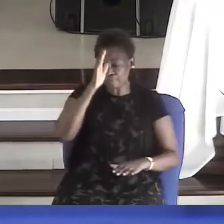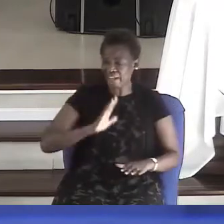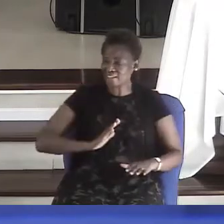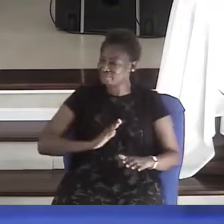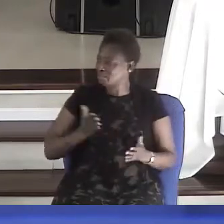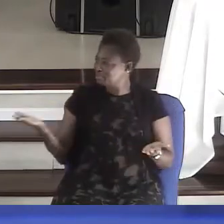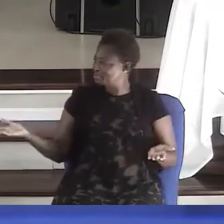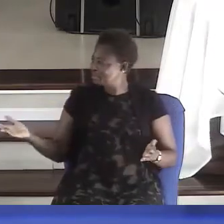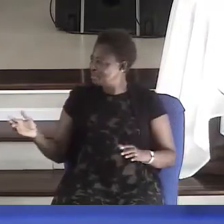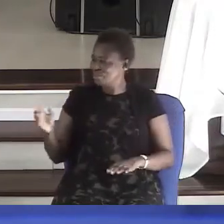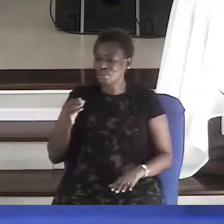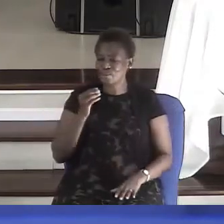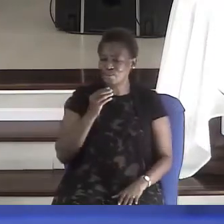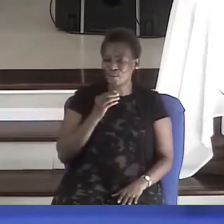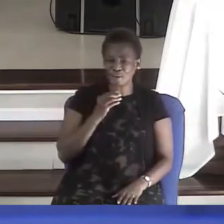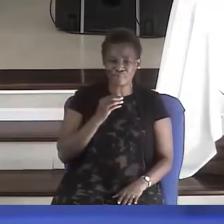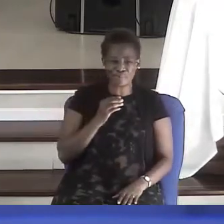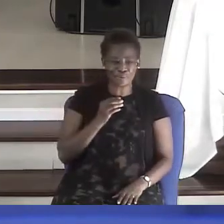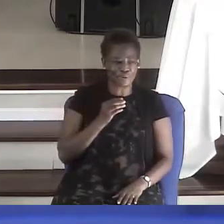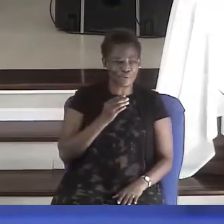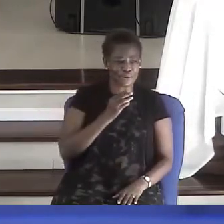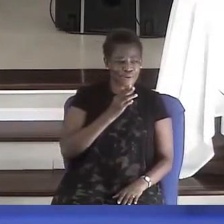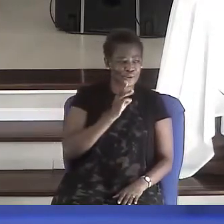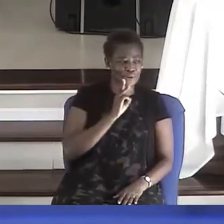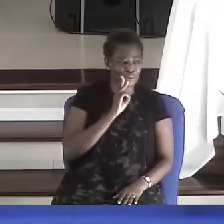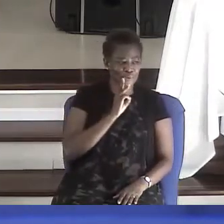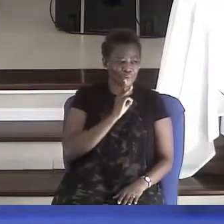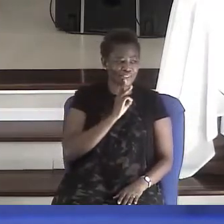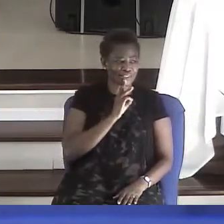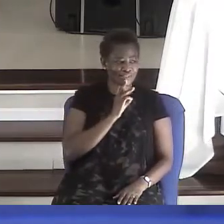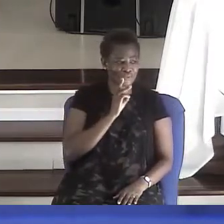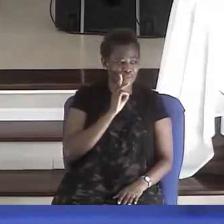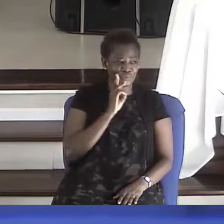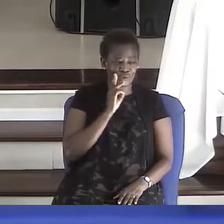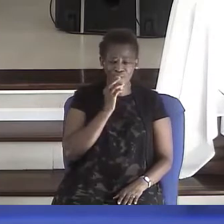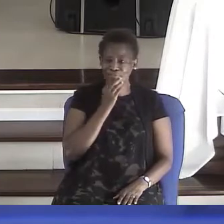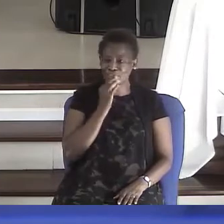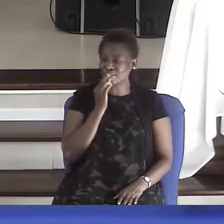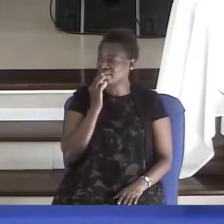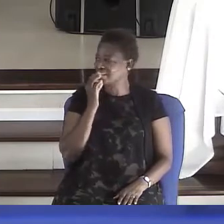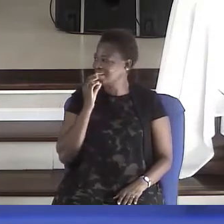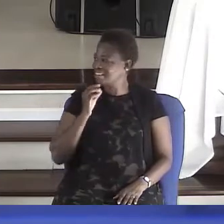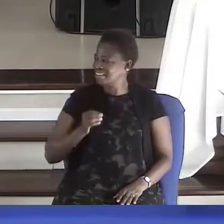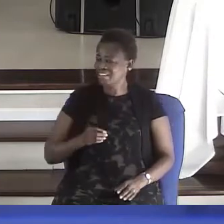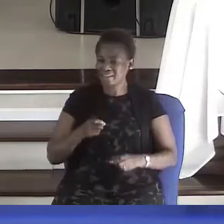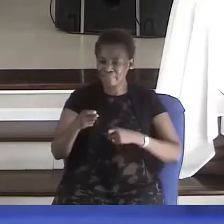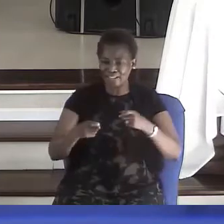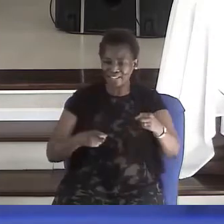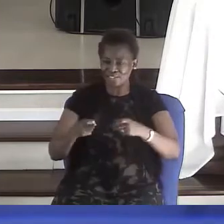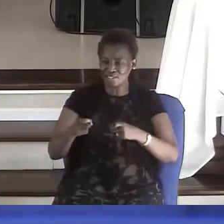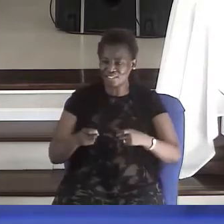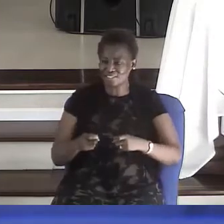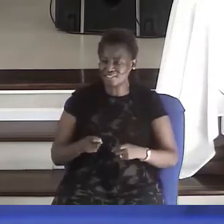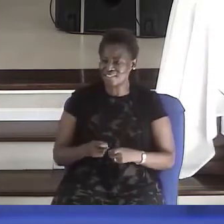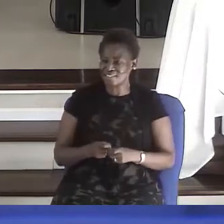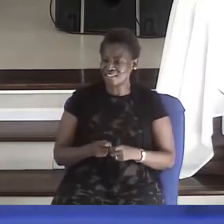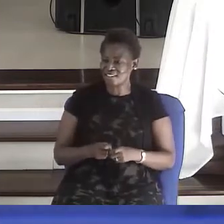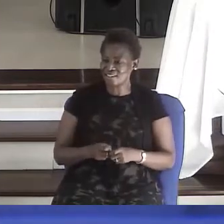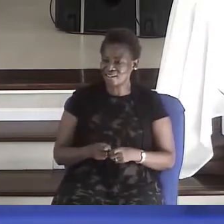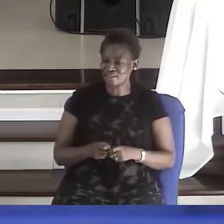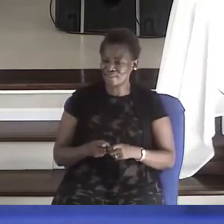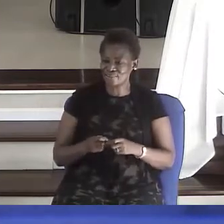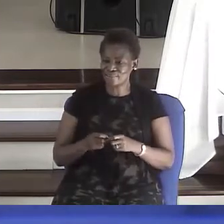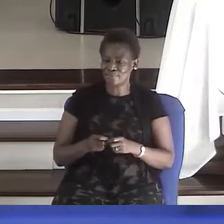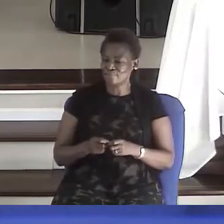in Waterford. We probably know him, manages the property. He was my right-hand man, was like security. He was just so